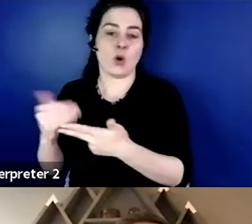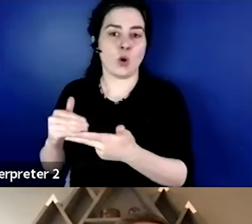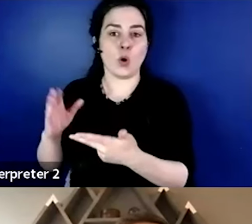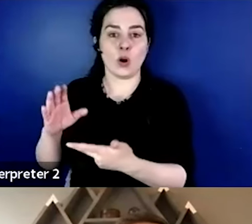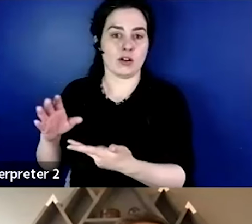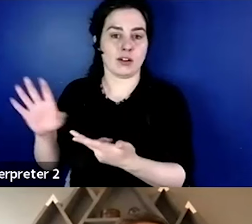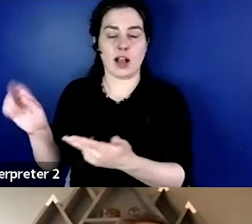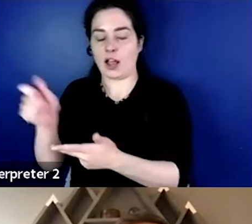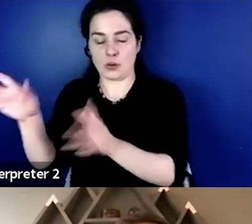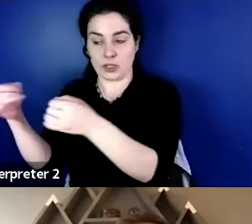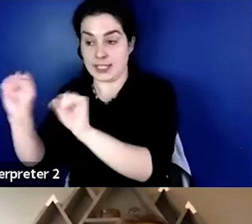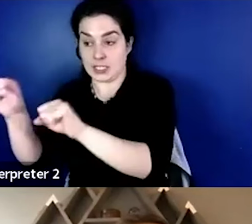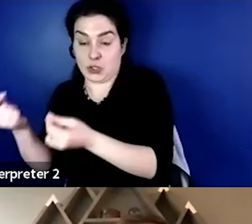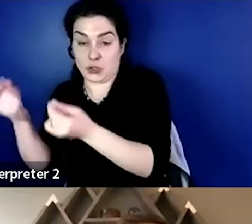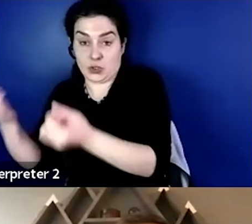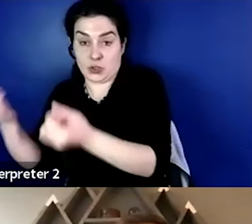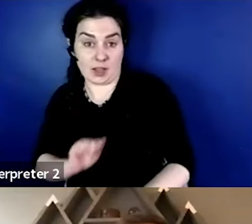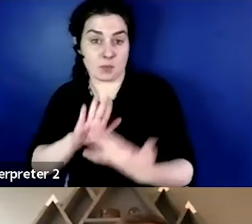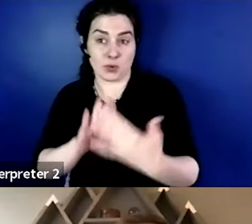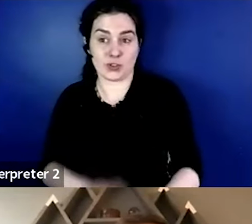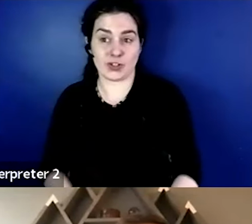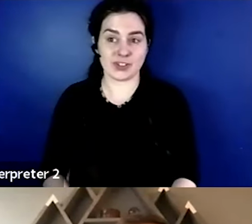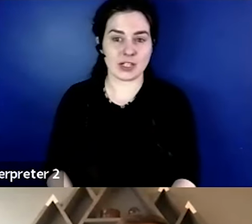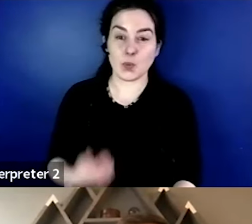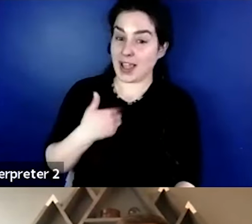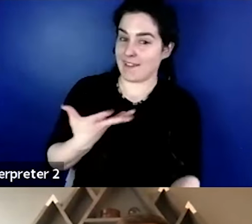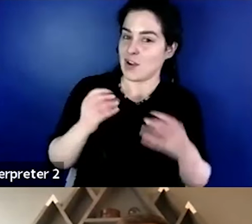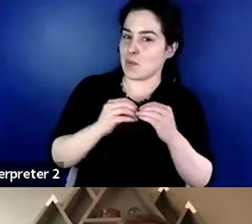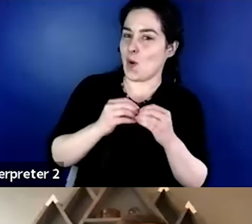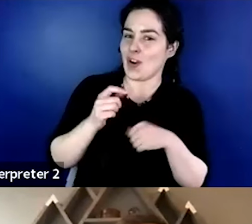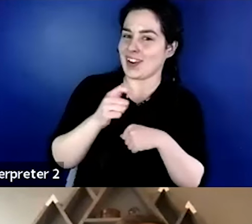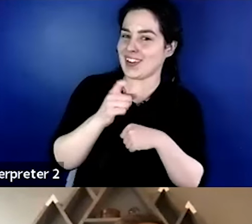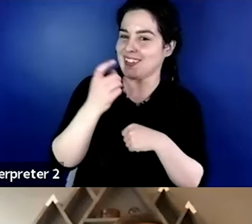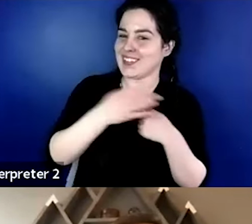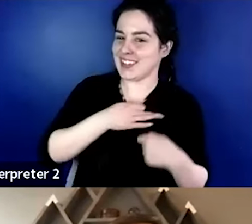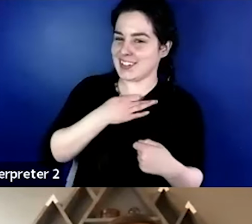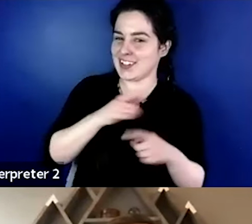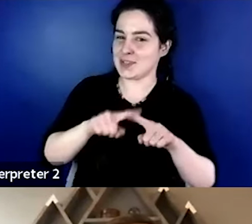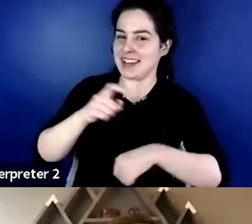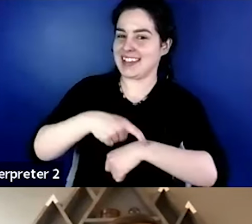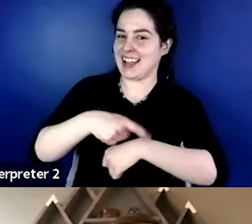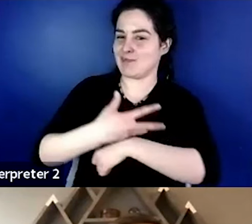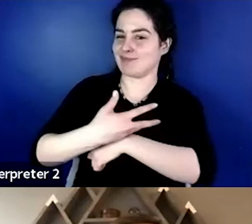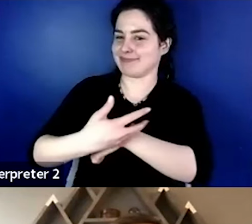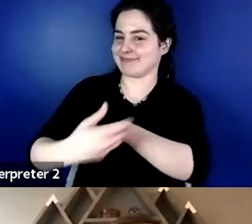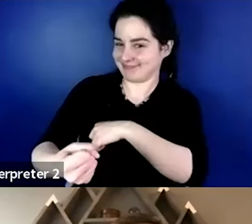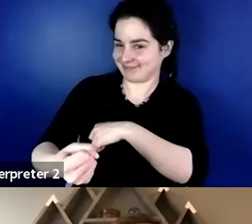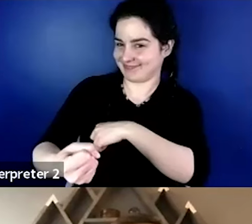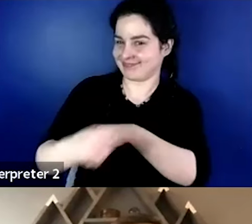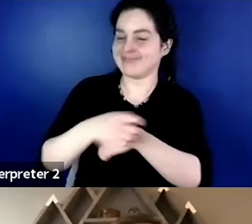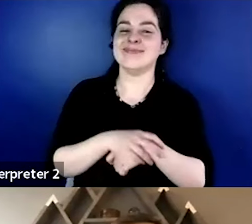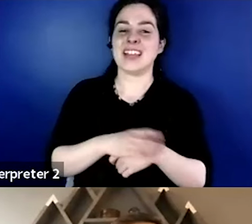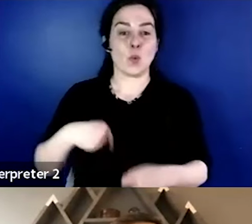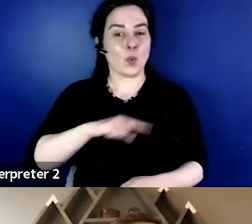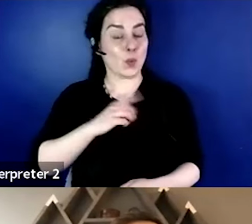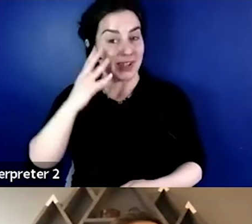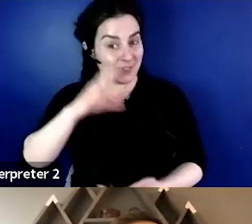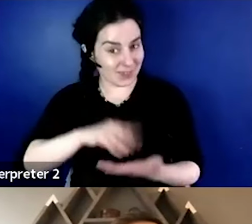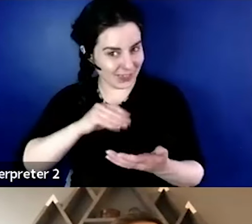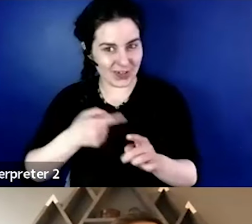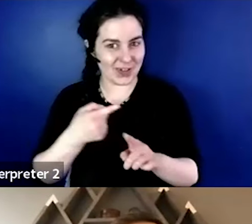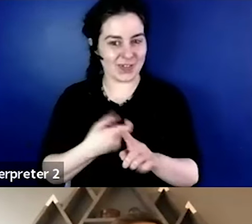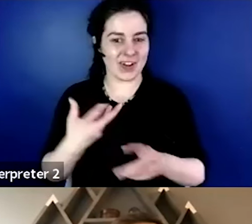Thank you so much. There are more questions, but I'm afraid we have run out of time. And we have learned from participants in our